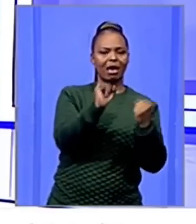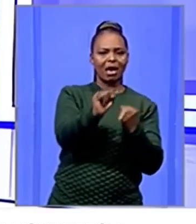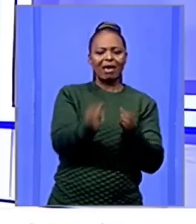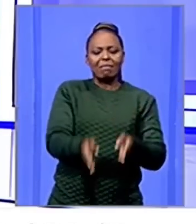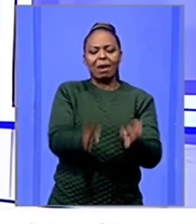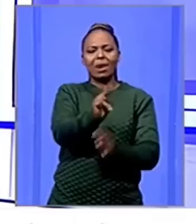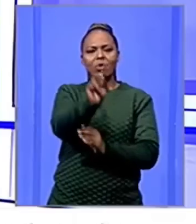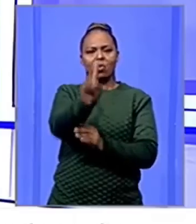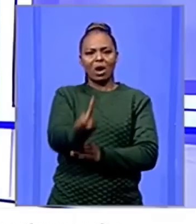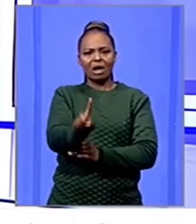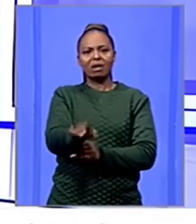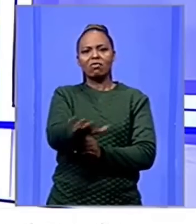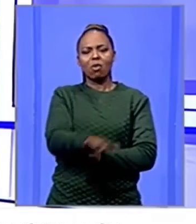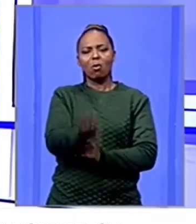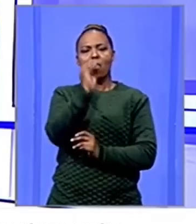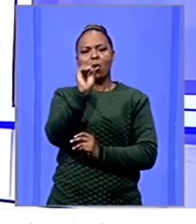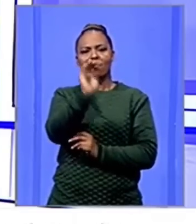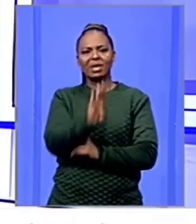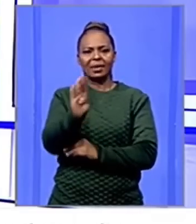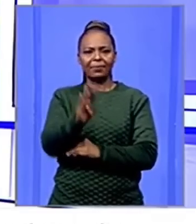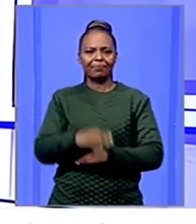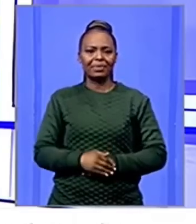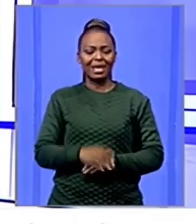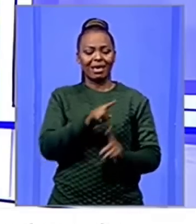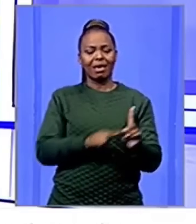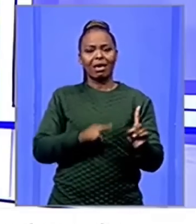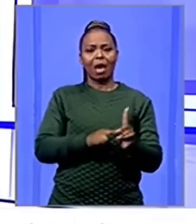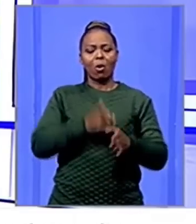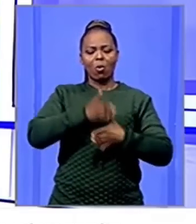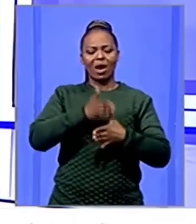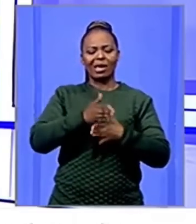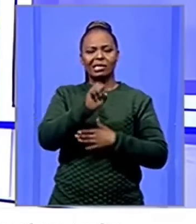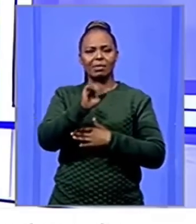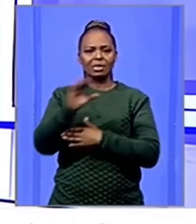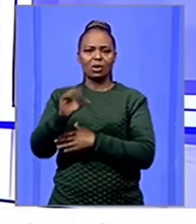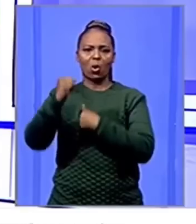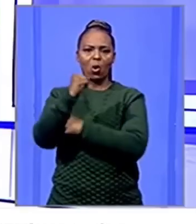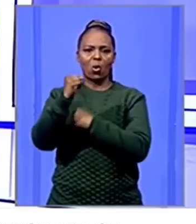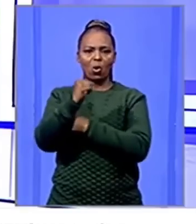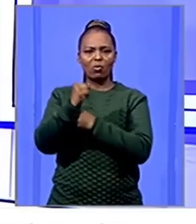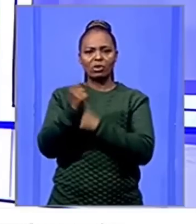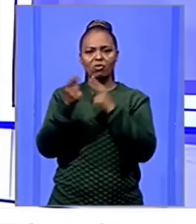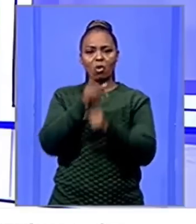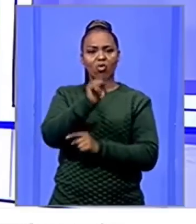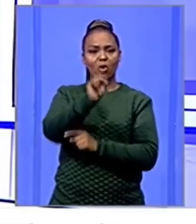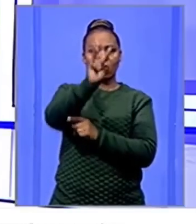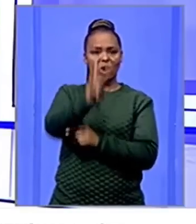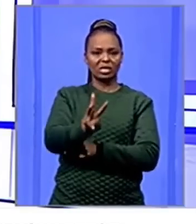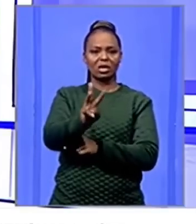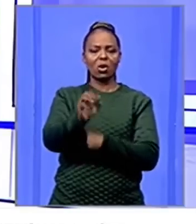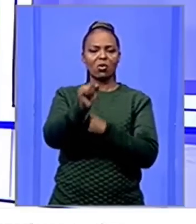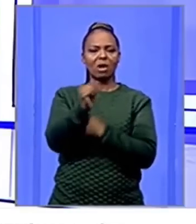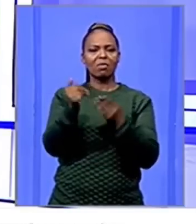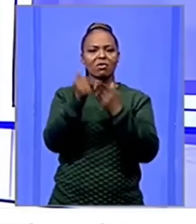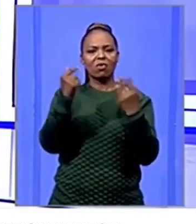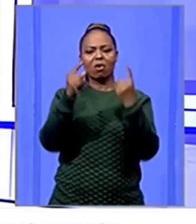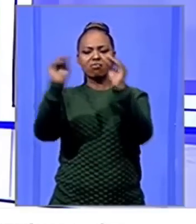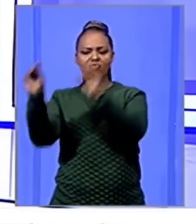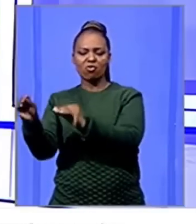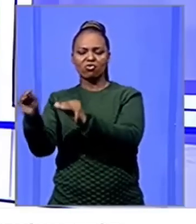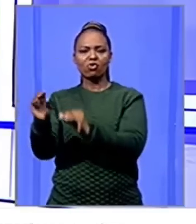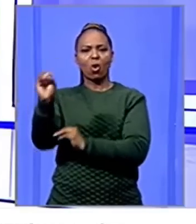40 go tswa kwa Bloemfontein. Gayane o diretse kantoro ya dikgang ya SABC kwa Northwest pele a direla kantoro ya